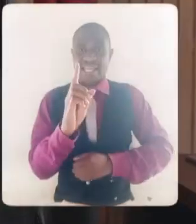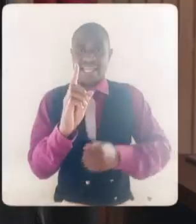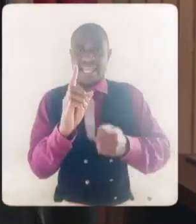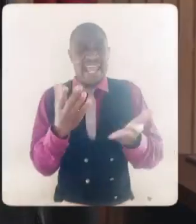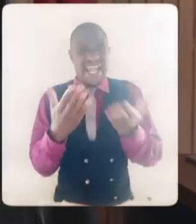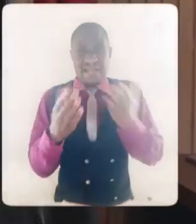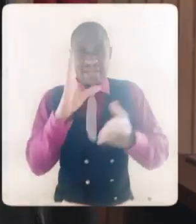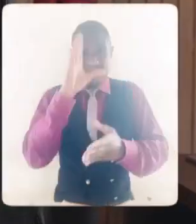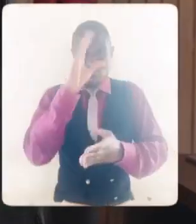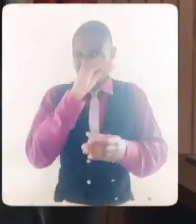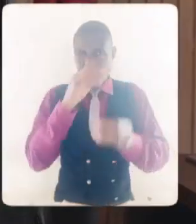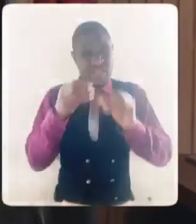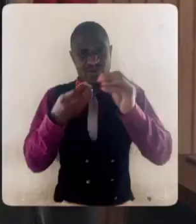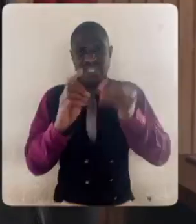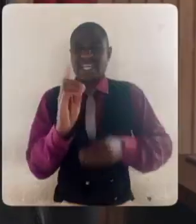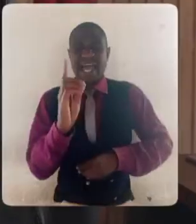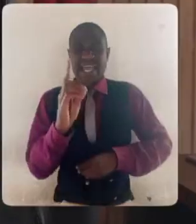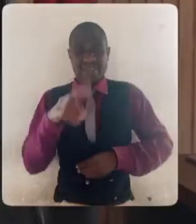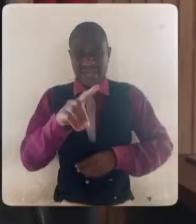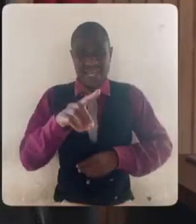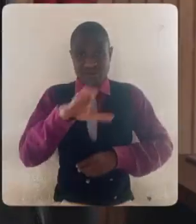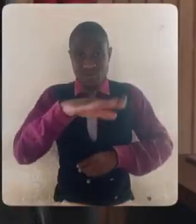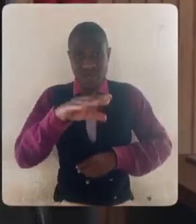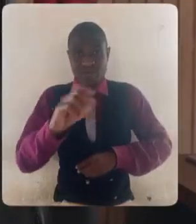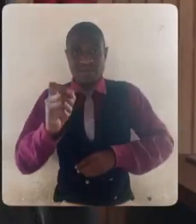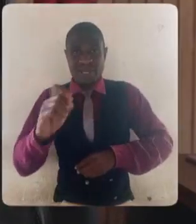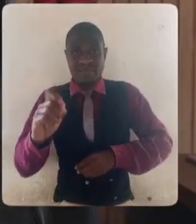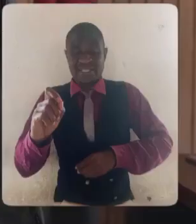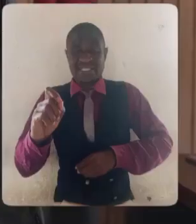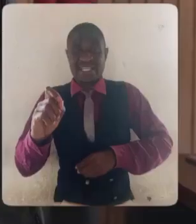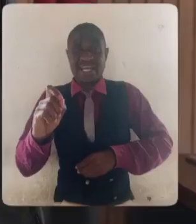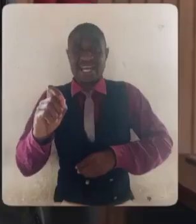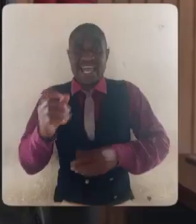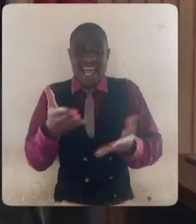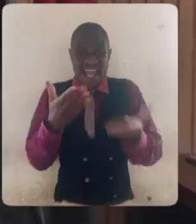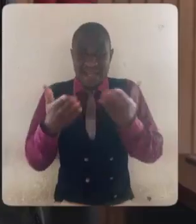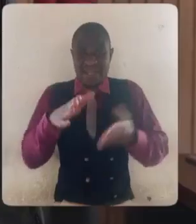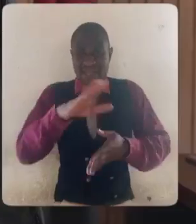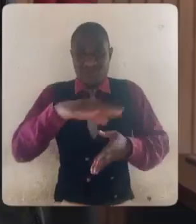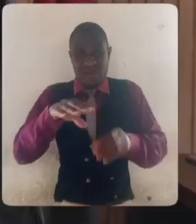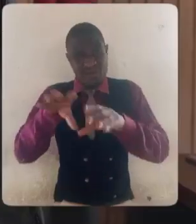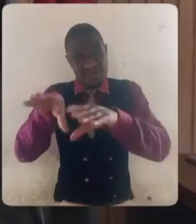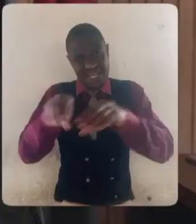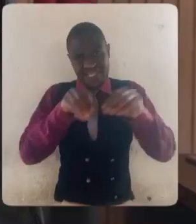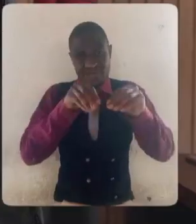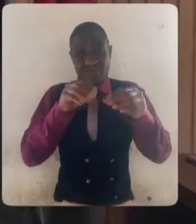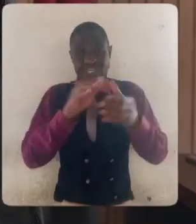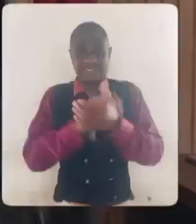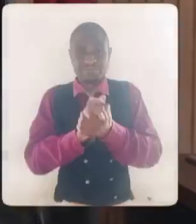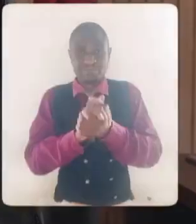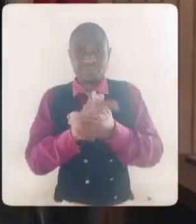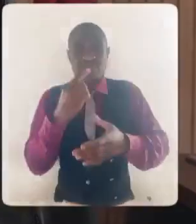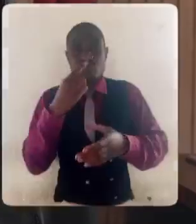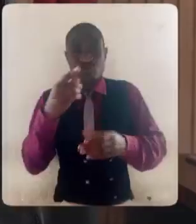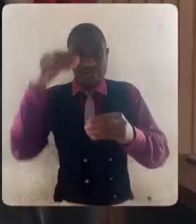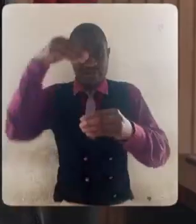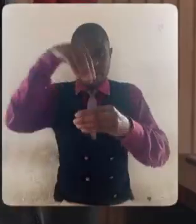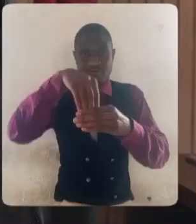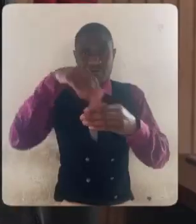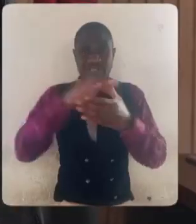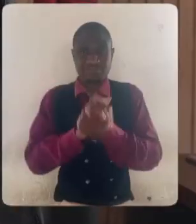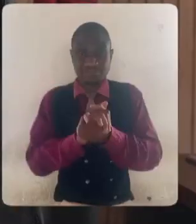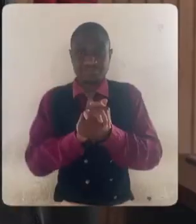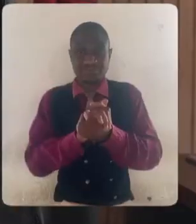register to confirm that you are registered. An inking clerk will ask you to dip your index finger in the